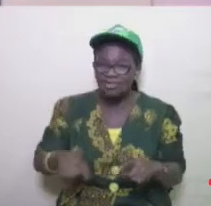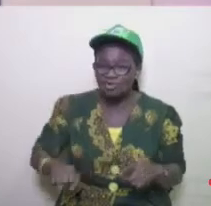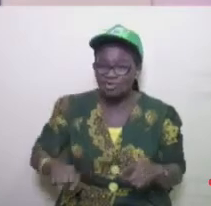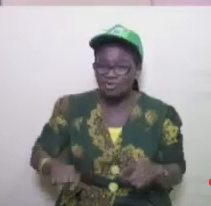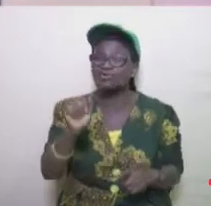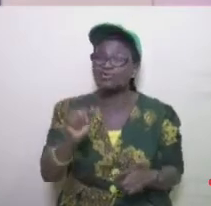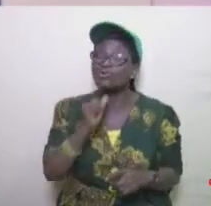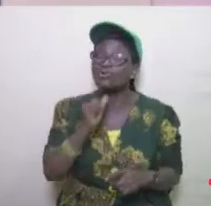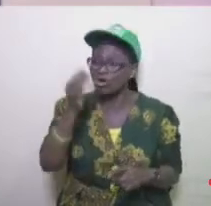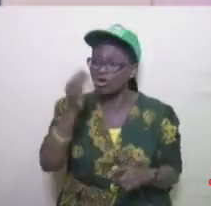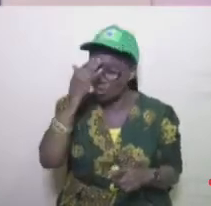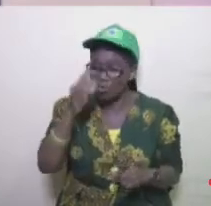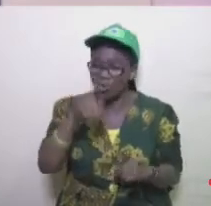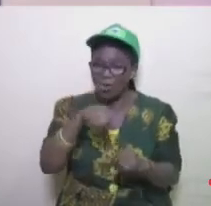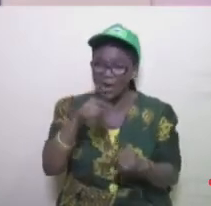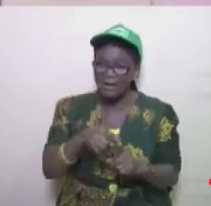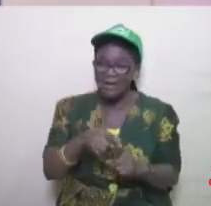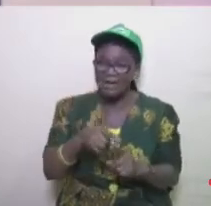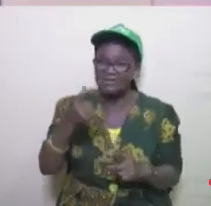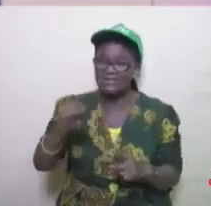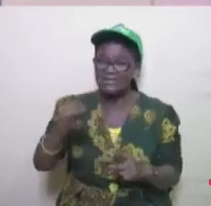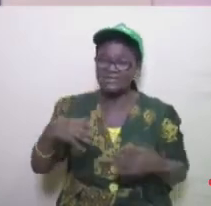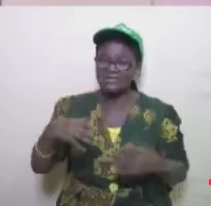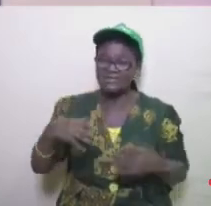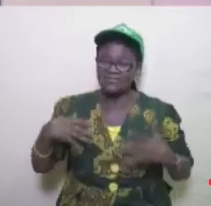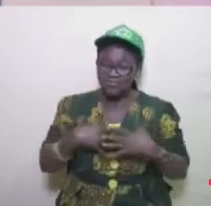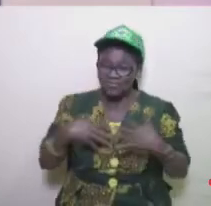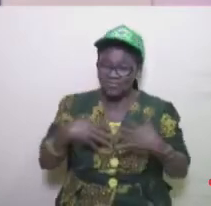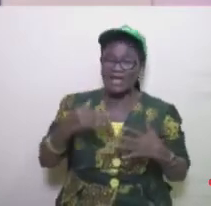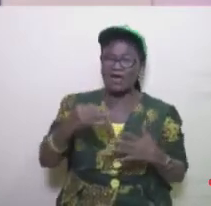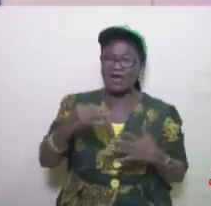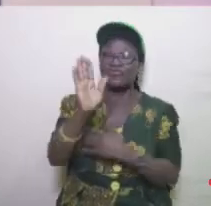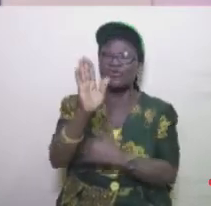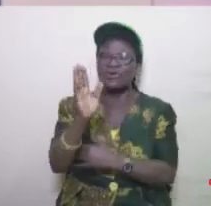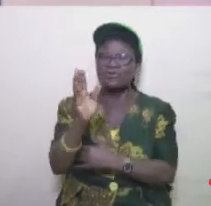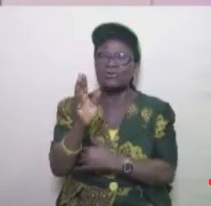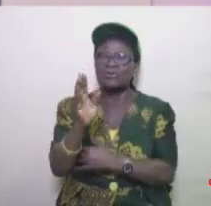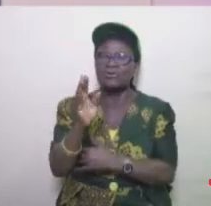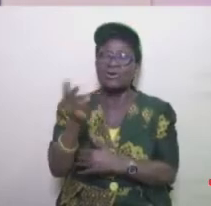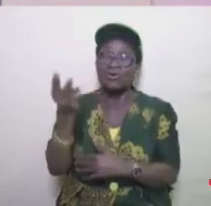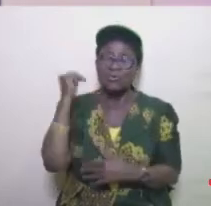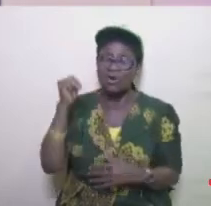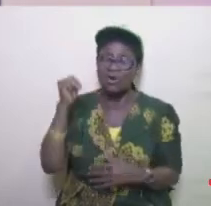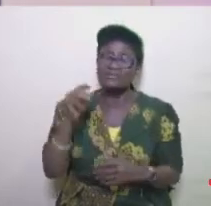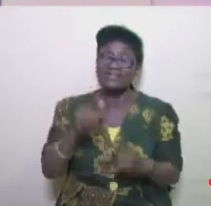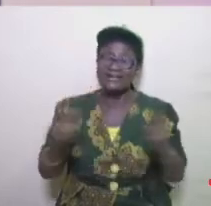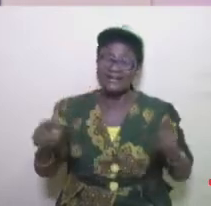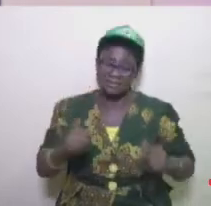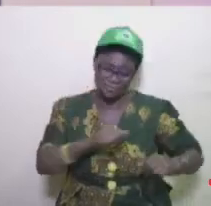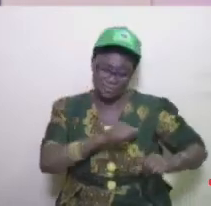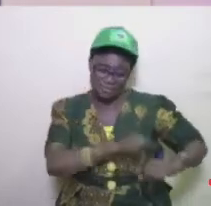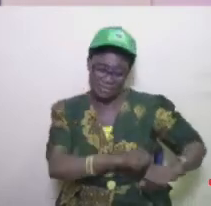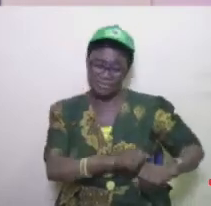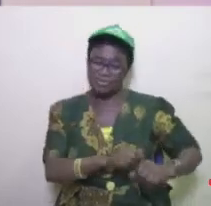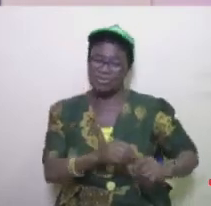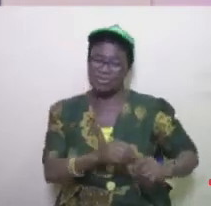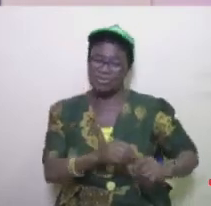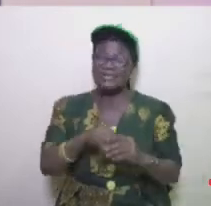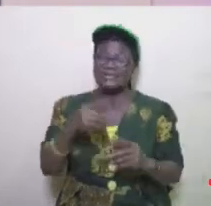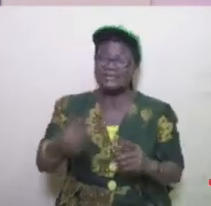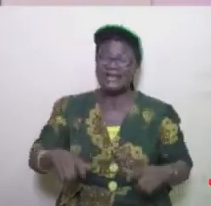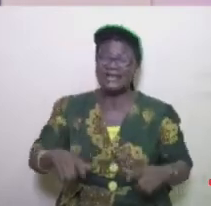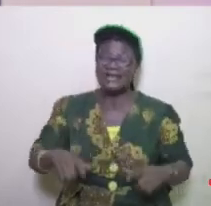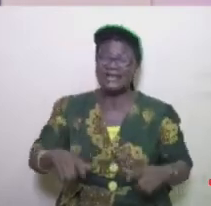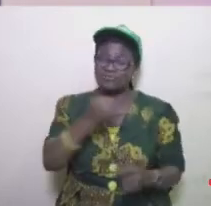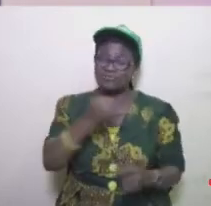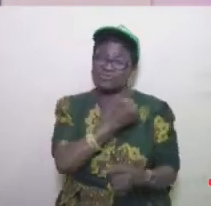The fear of God was the great protection in the life of Joseph. And it brought him to an